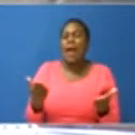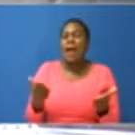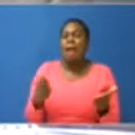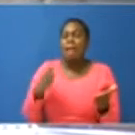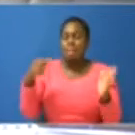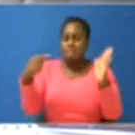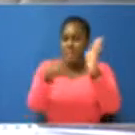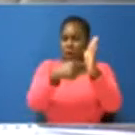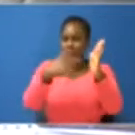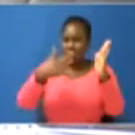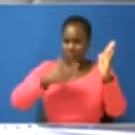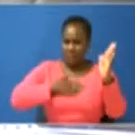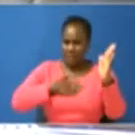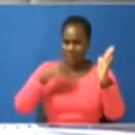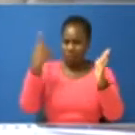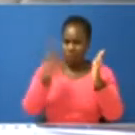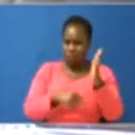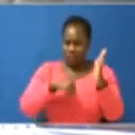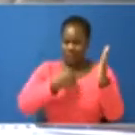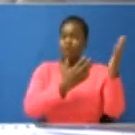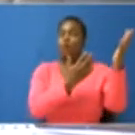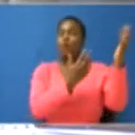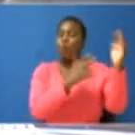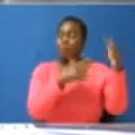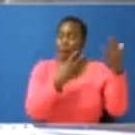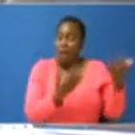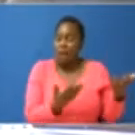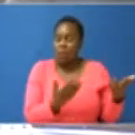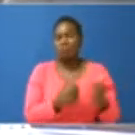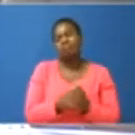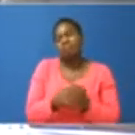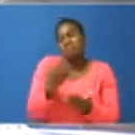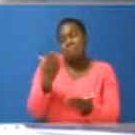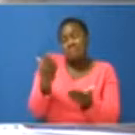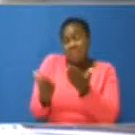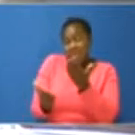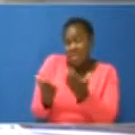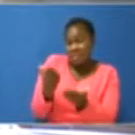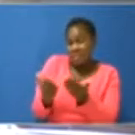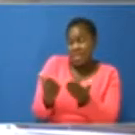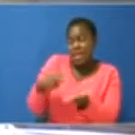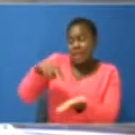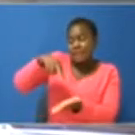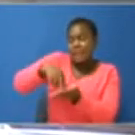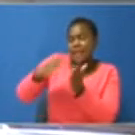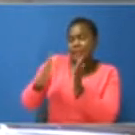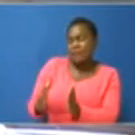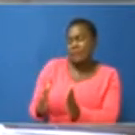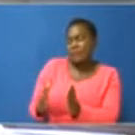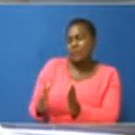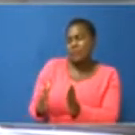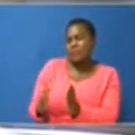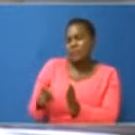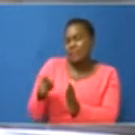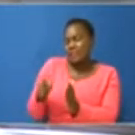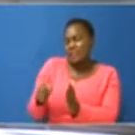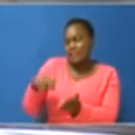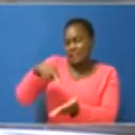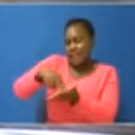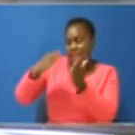my point is that we were hoping that at least at least a candidate we're hoping that these are french